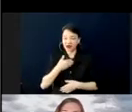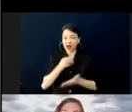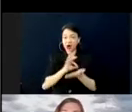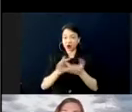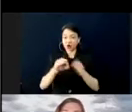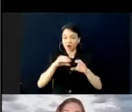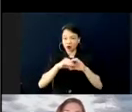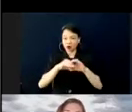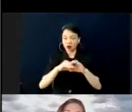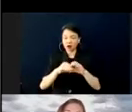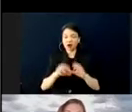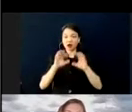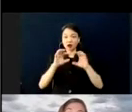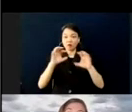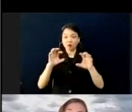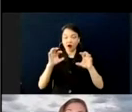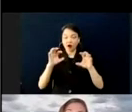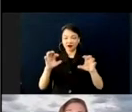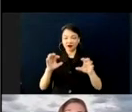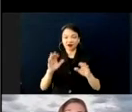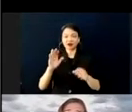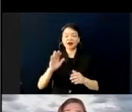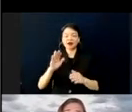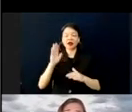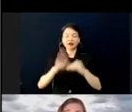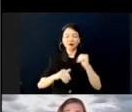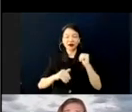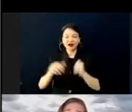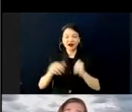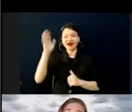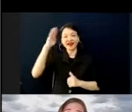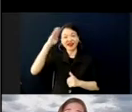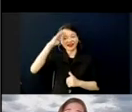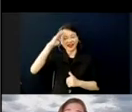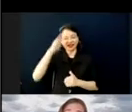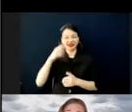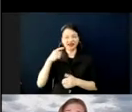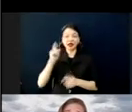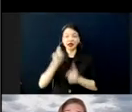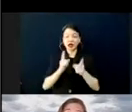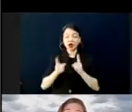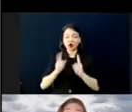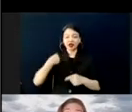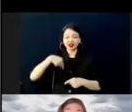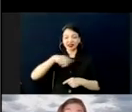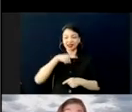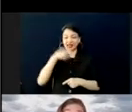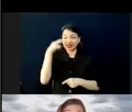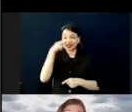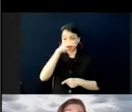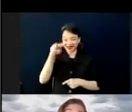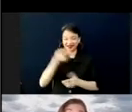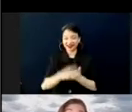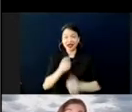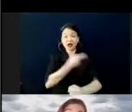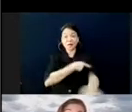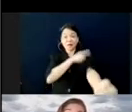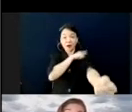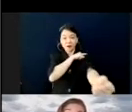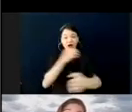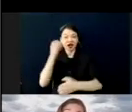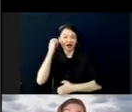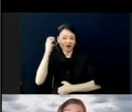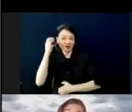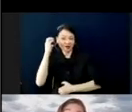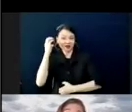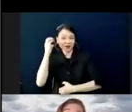However, when we look at kind of smartphone and phone-based capabilities, there is a gender gap. So one